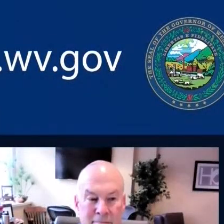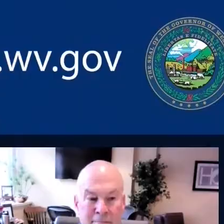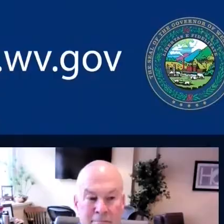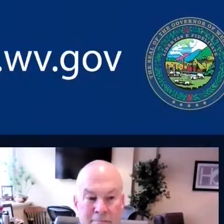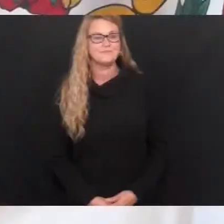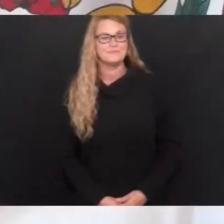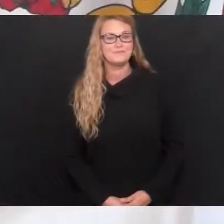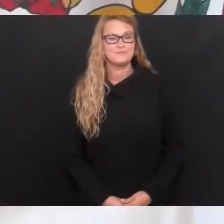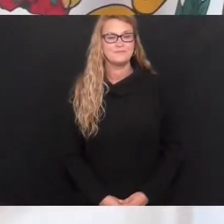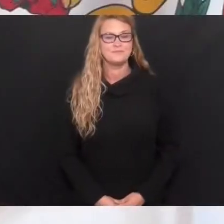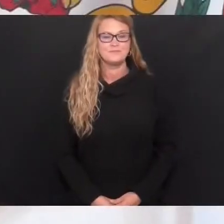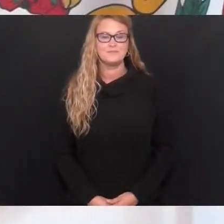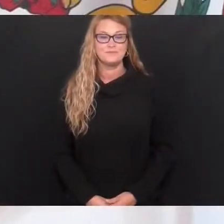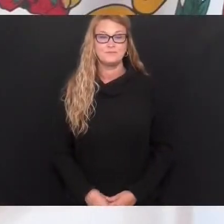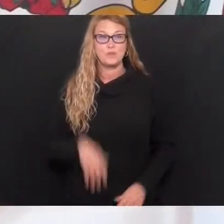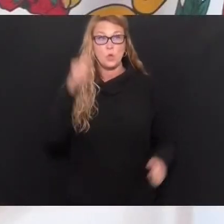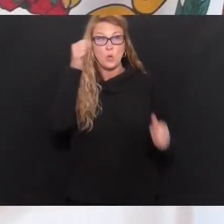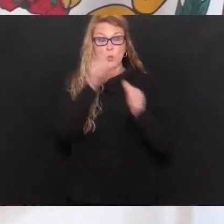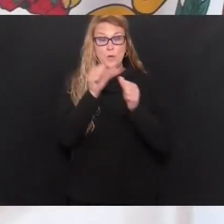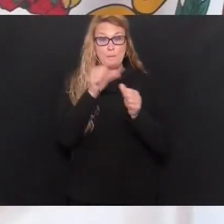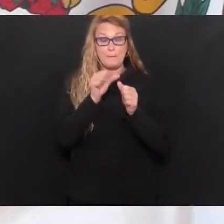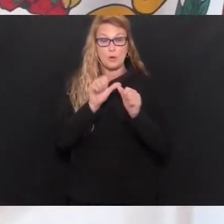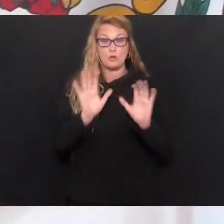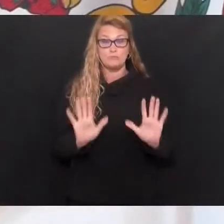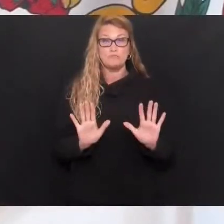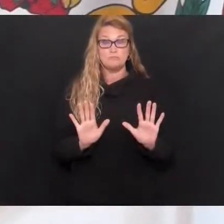Okay, now remember,